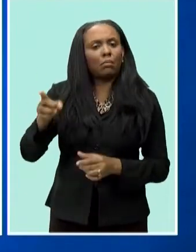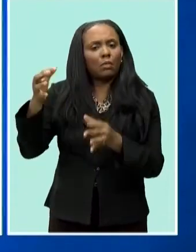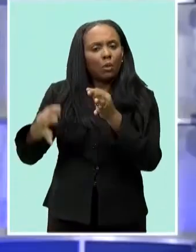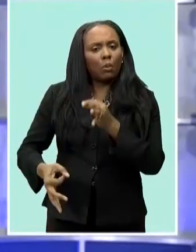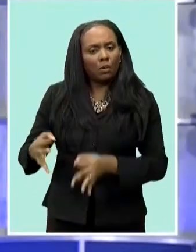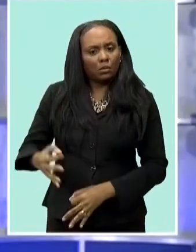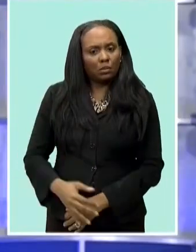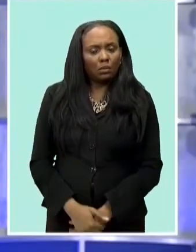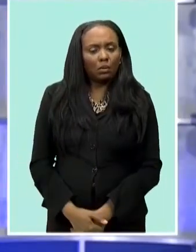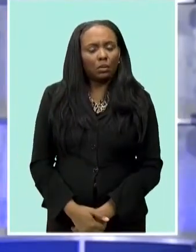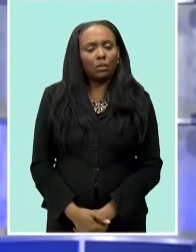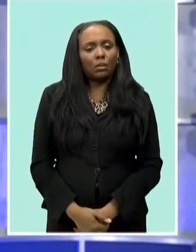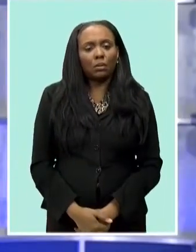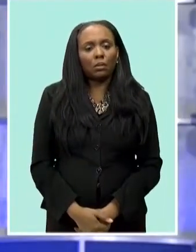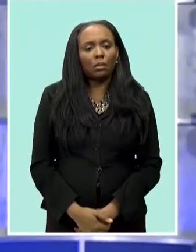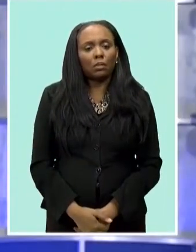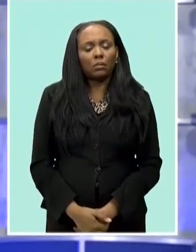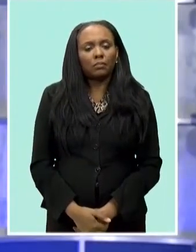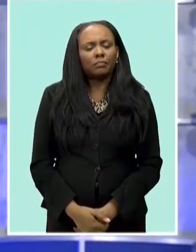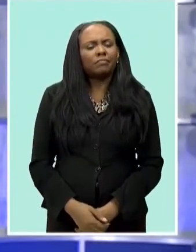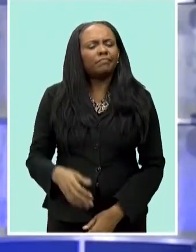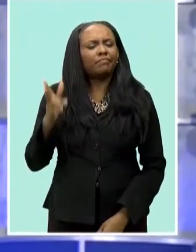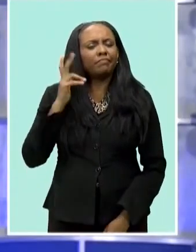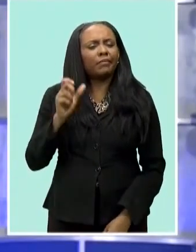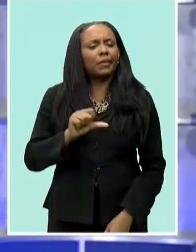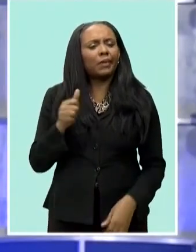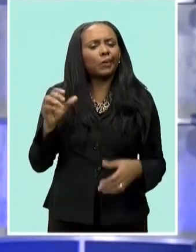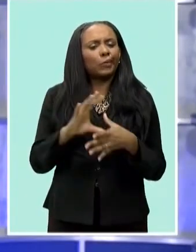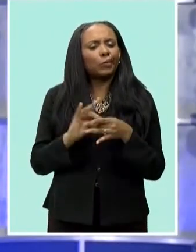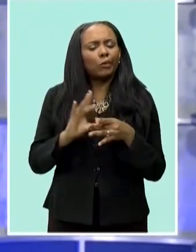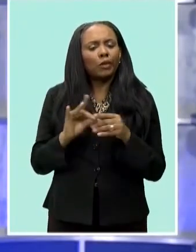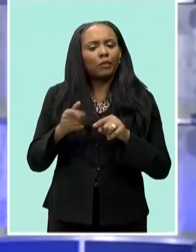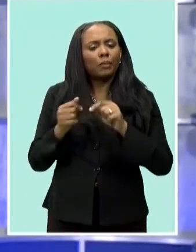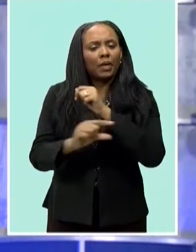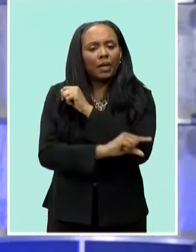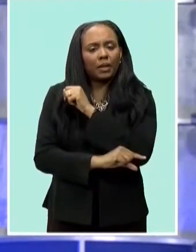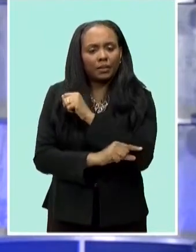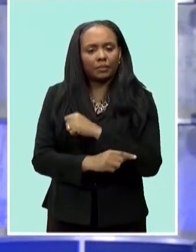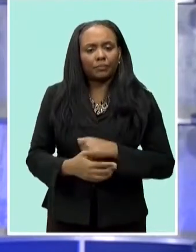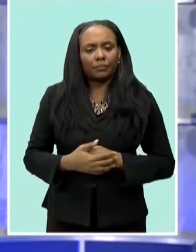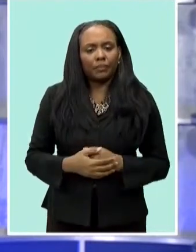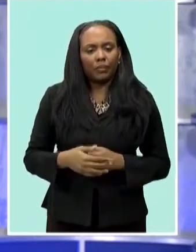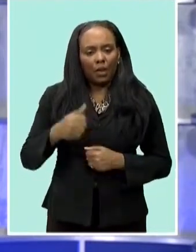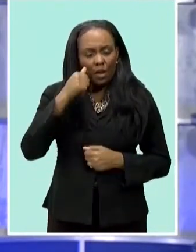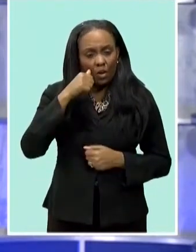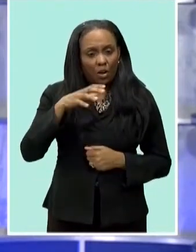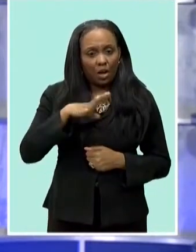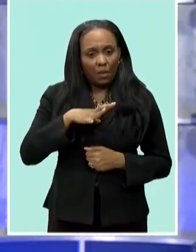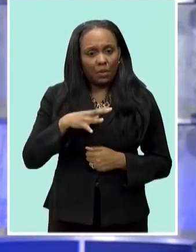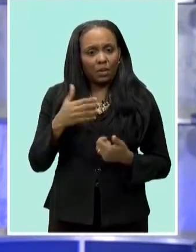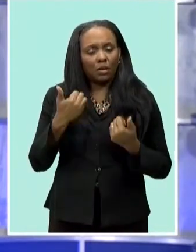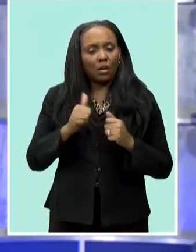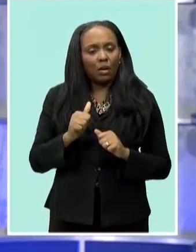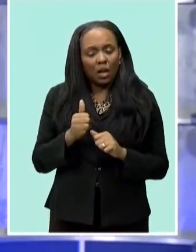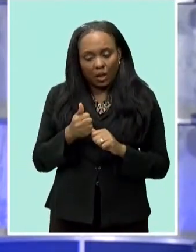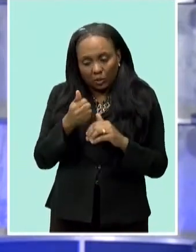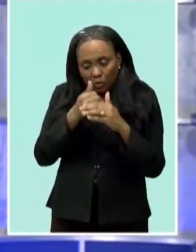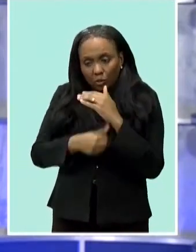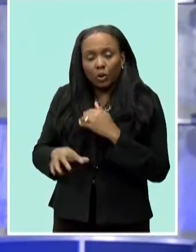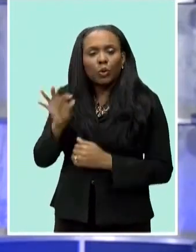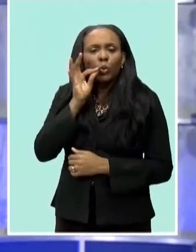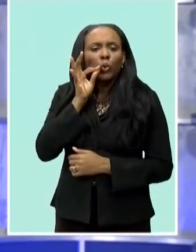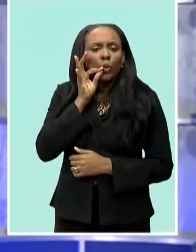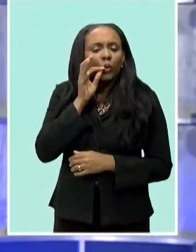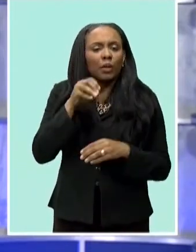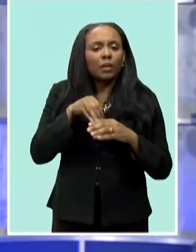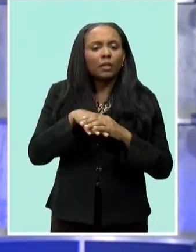offense. Okay, listen to this story from Guyana. A woman was held after allegedly attempting to smuggle marijuana